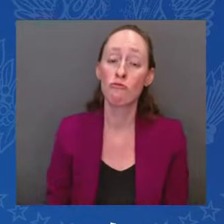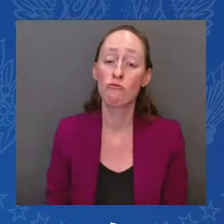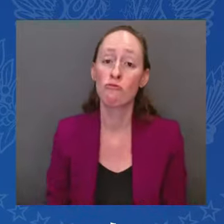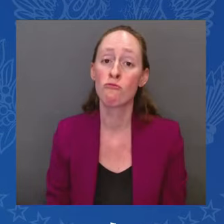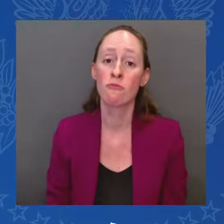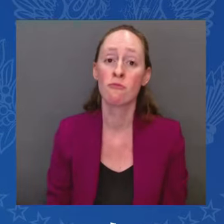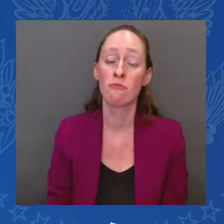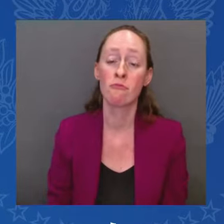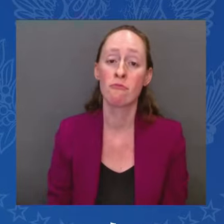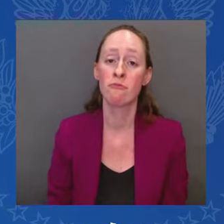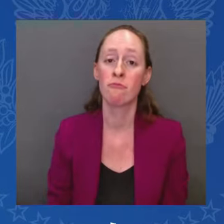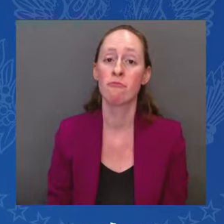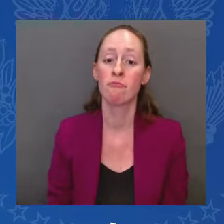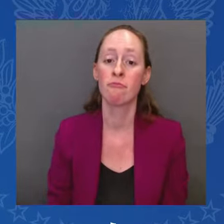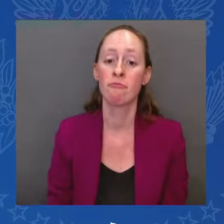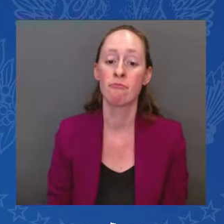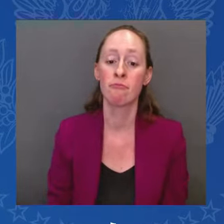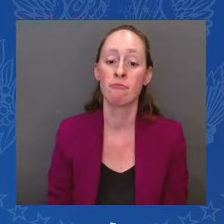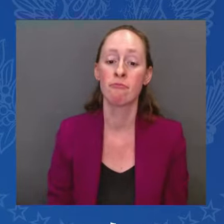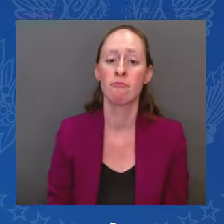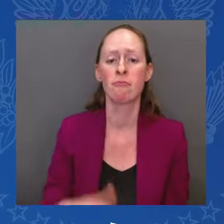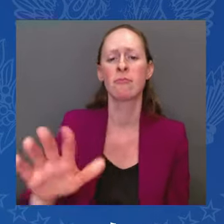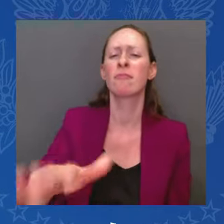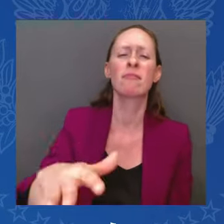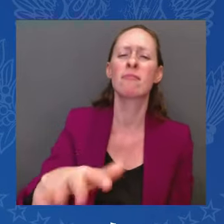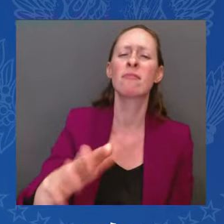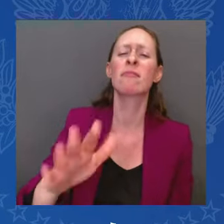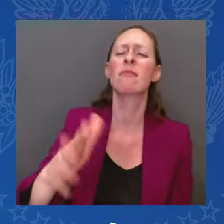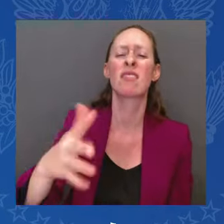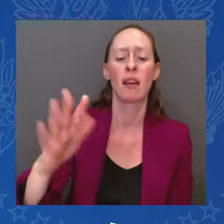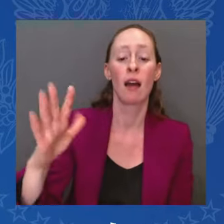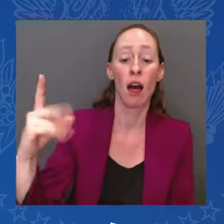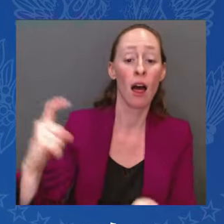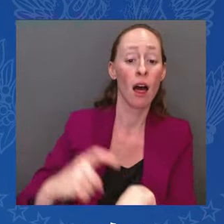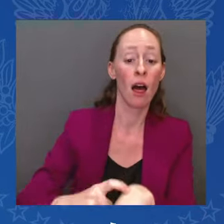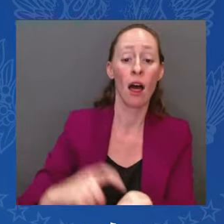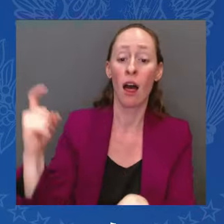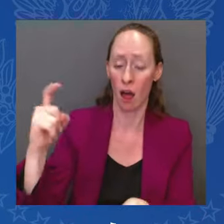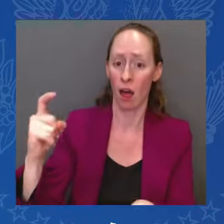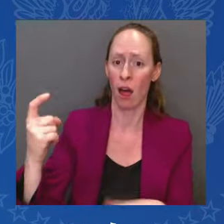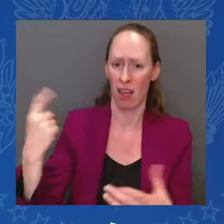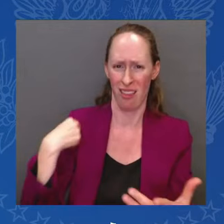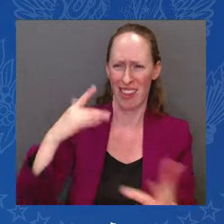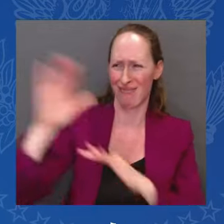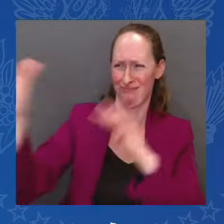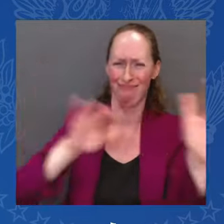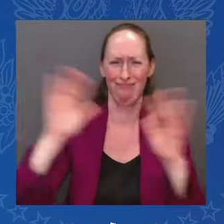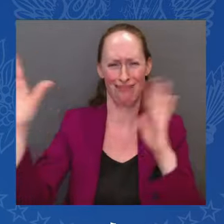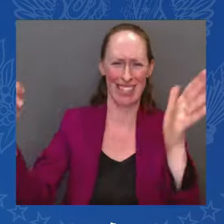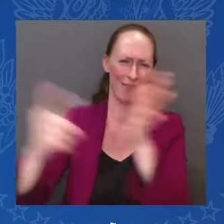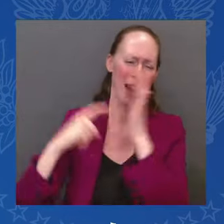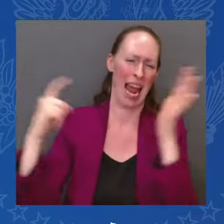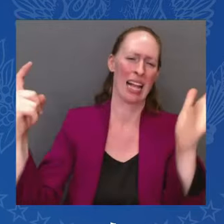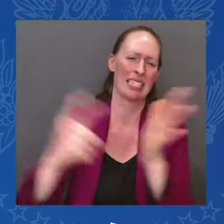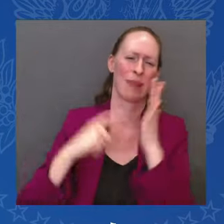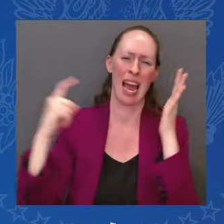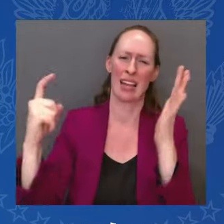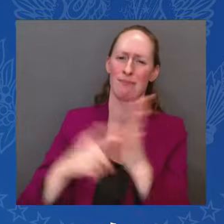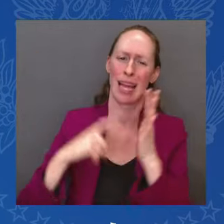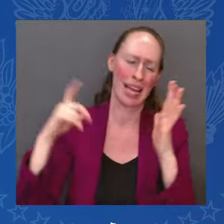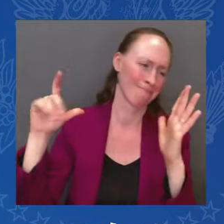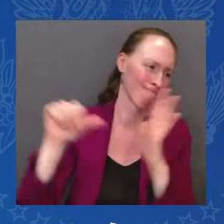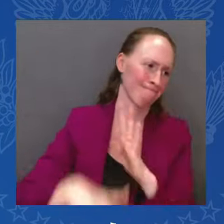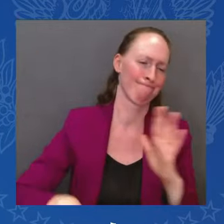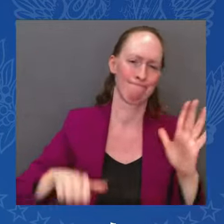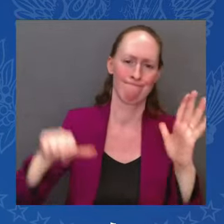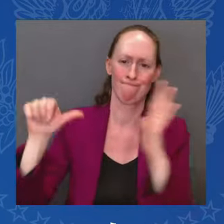Look, folks, there comes a point where our voices are so loud, our determination so clear, that our effort can no longer be stopped. We're reaching that